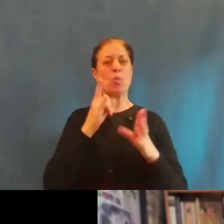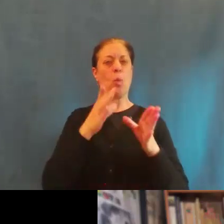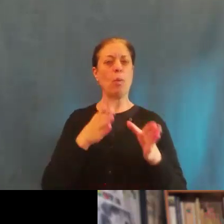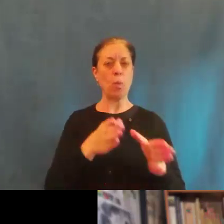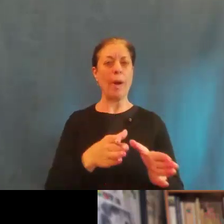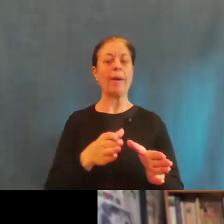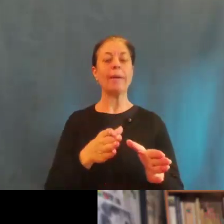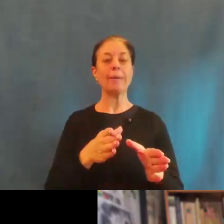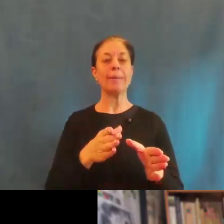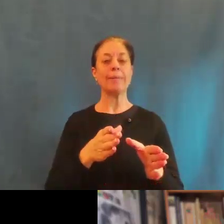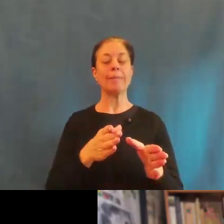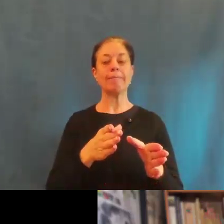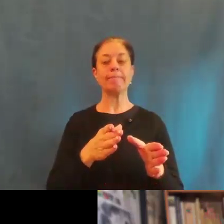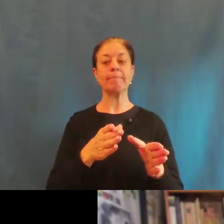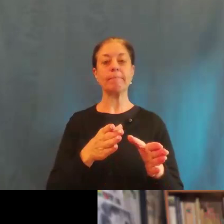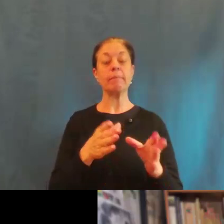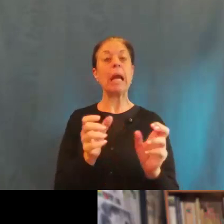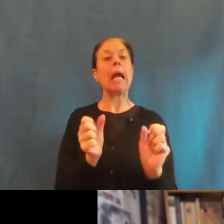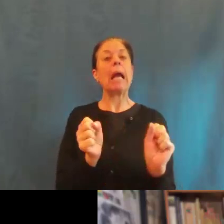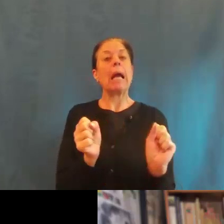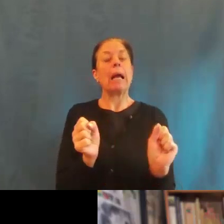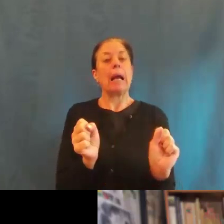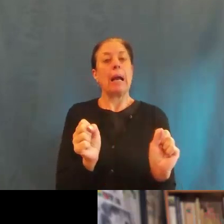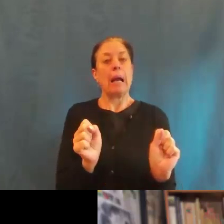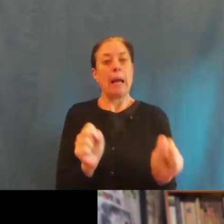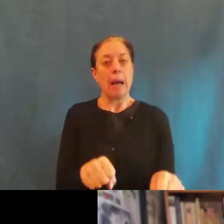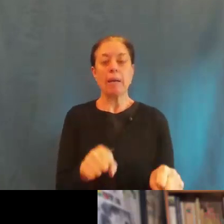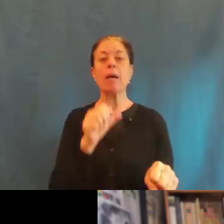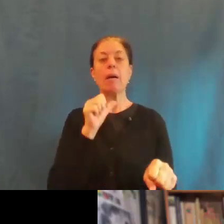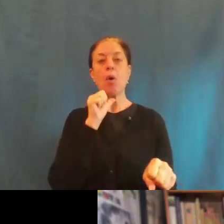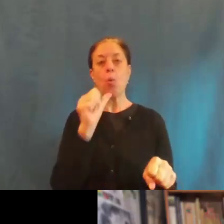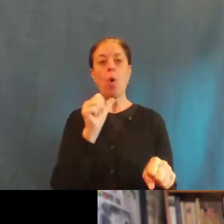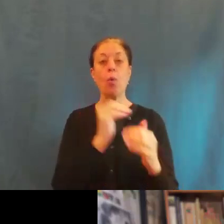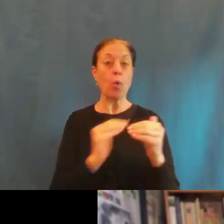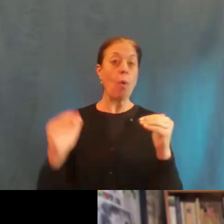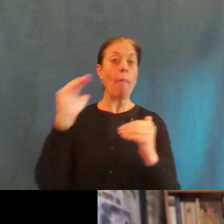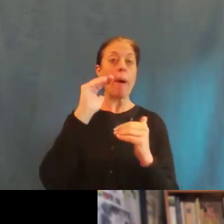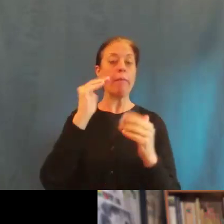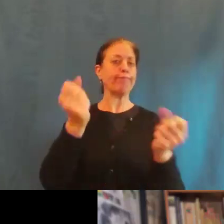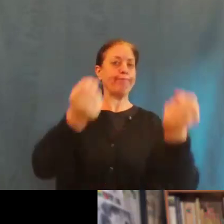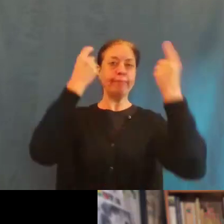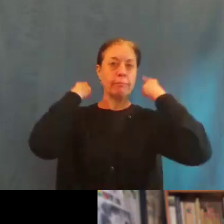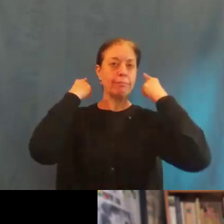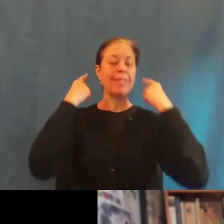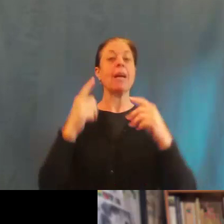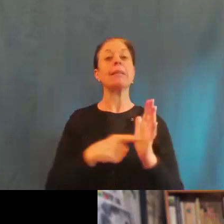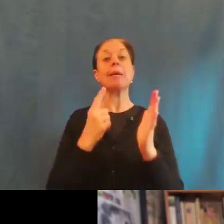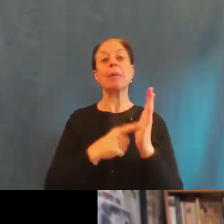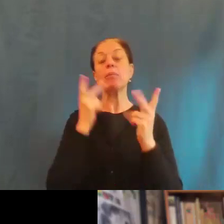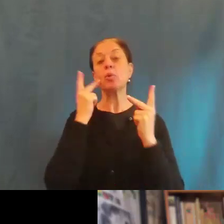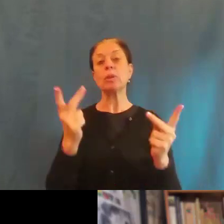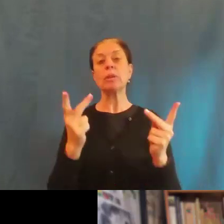way that it can, like, it's not going to go above their heads. Sometimes you see